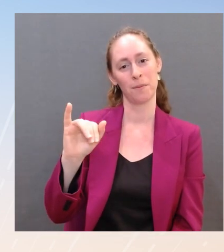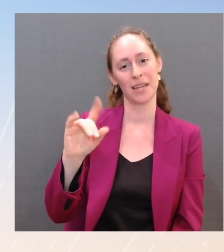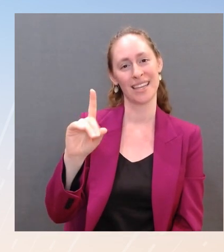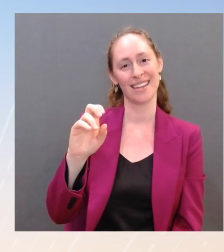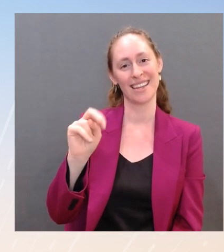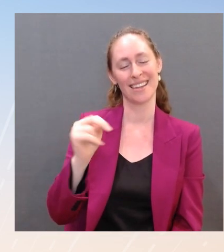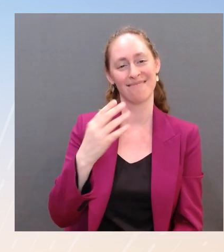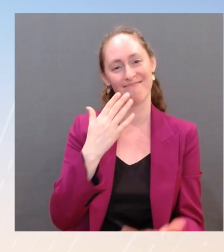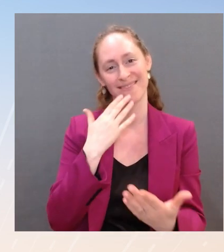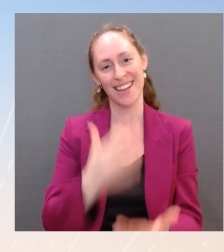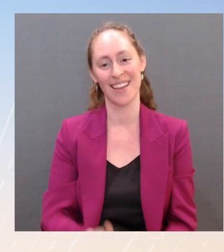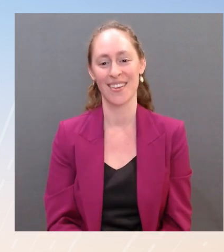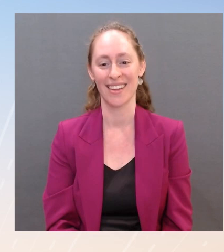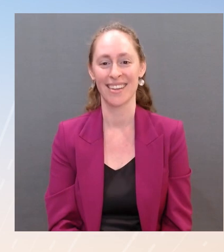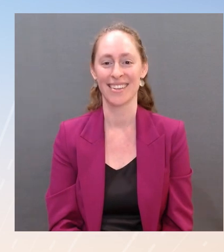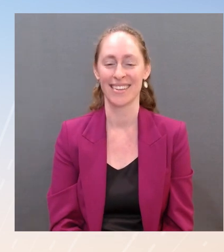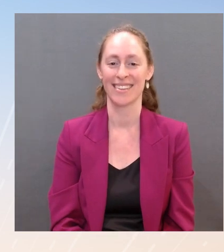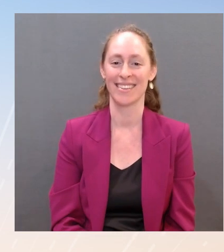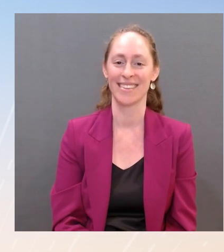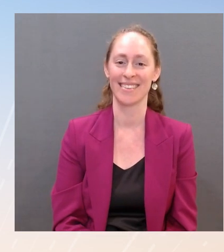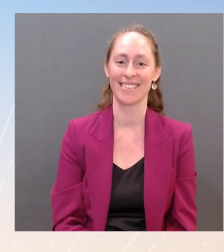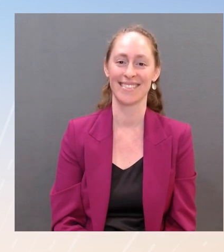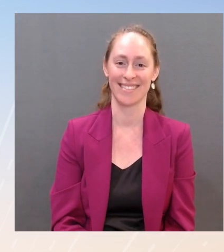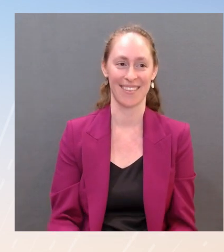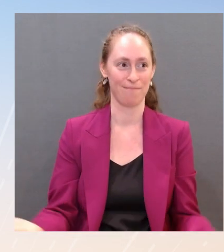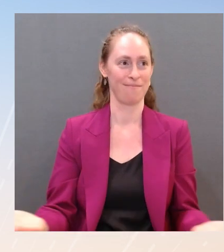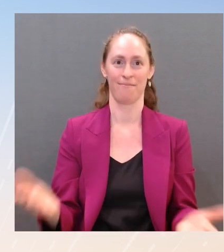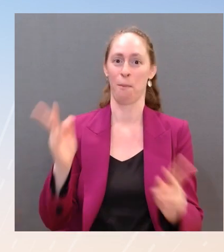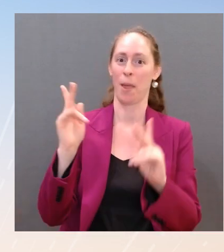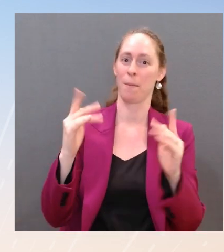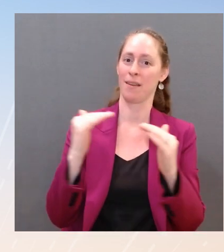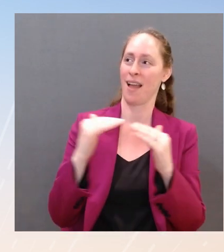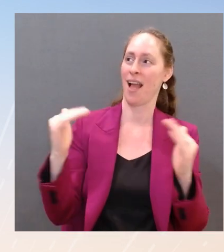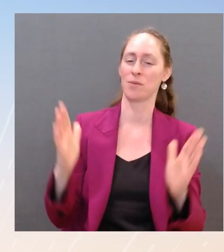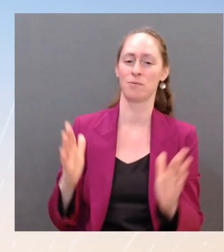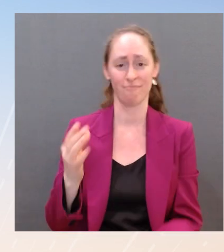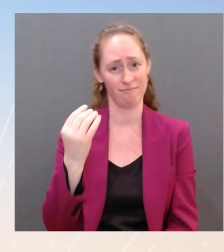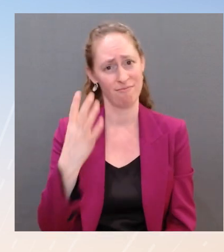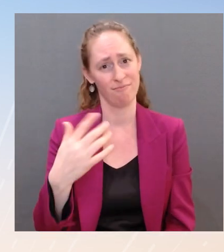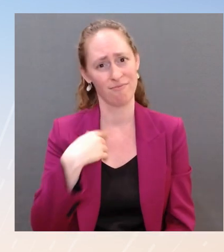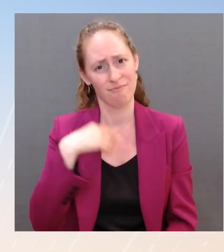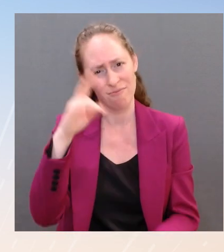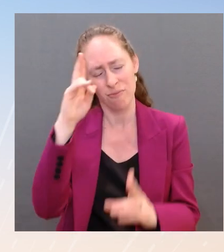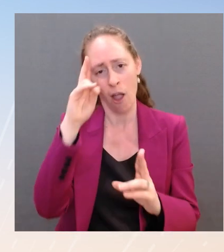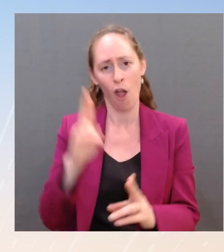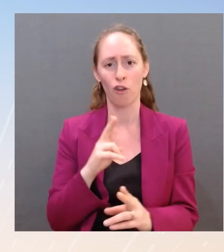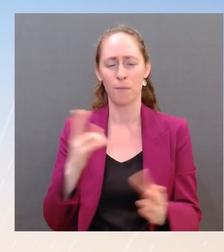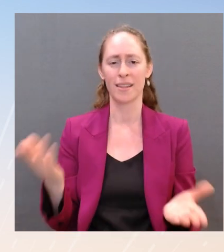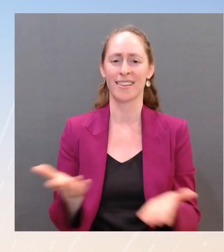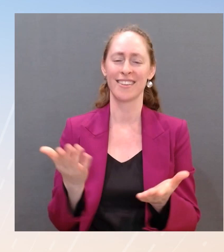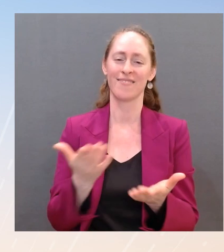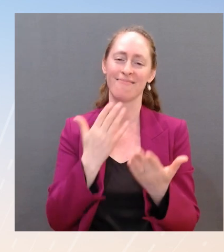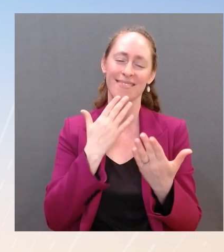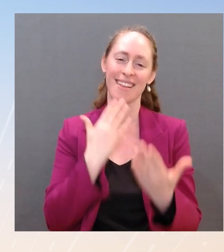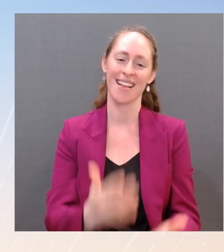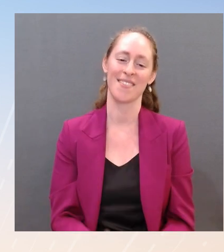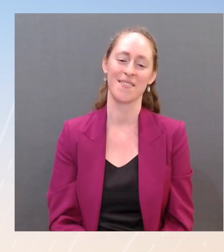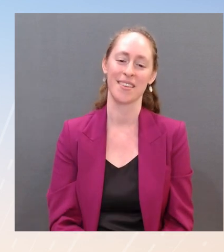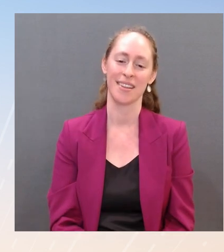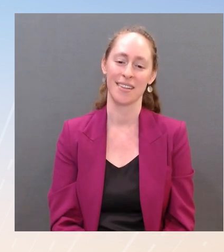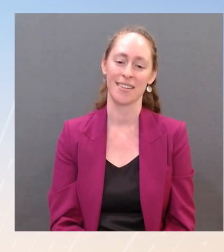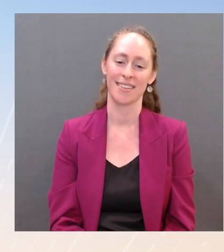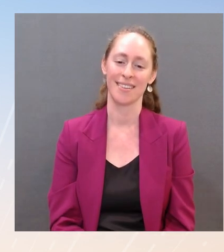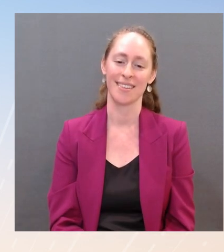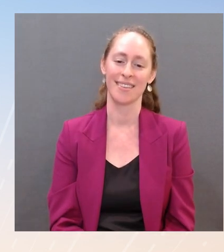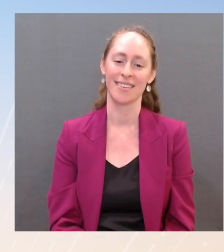It's such an honor, and you have made all of us feel very welcome. So thank you for that. We have an incredible historic day ahead of us.